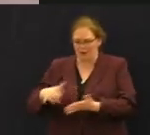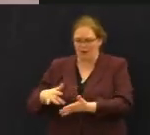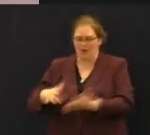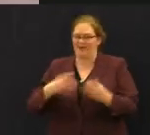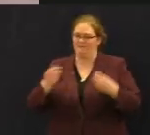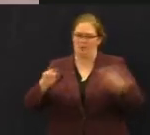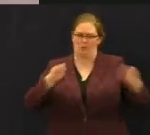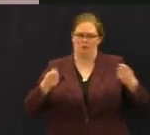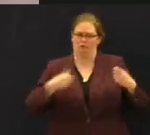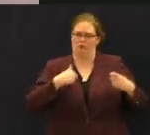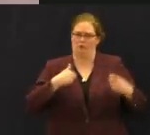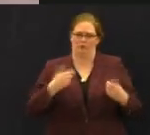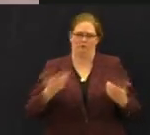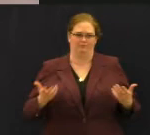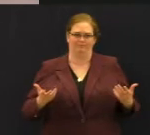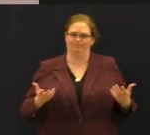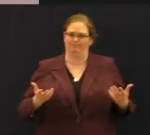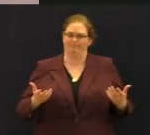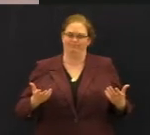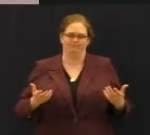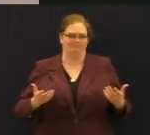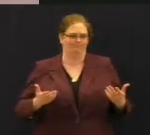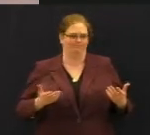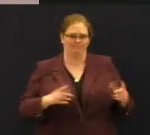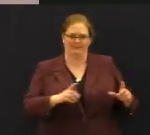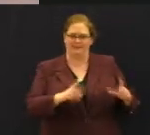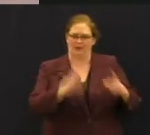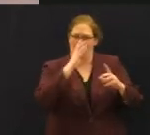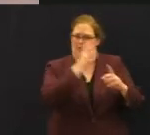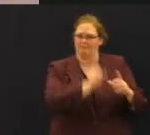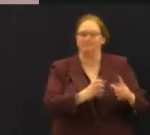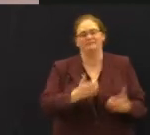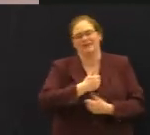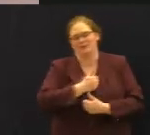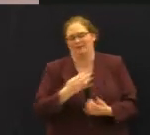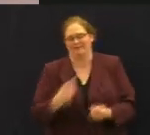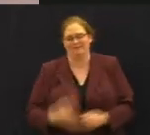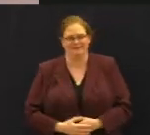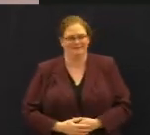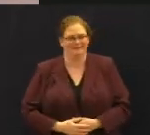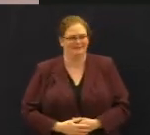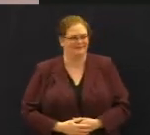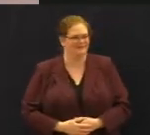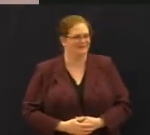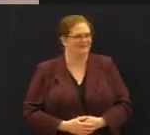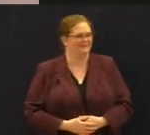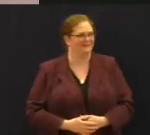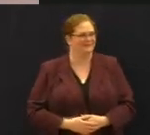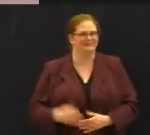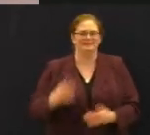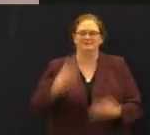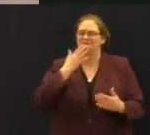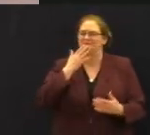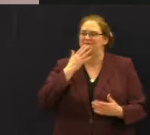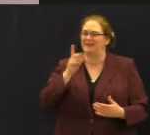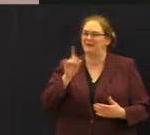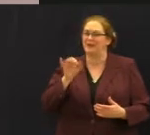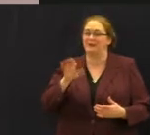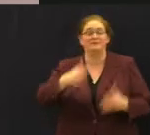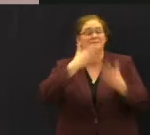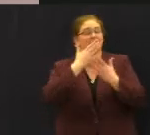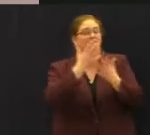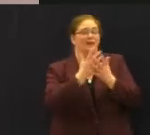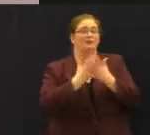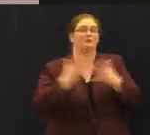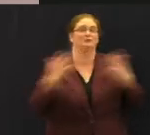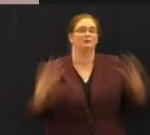control over this little box. But I do love it. Great. Thank you, Dottie. I thank you so